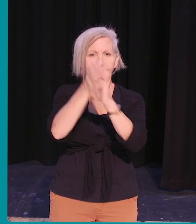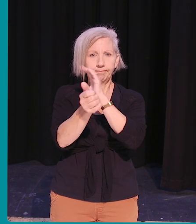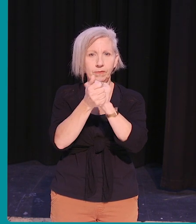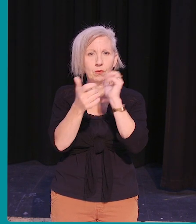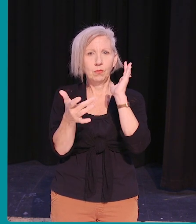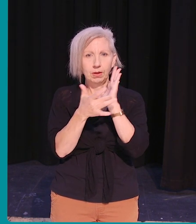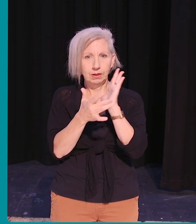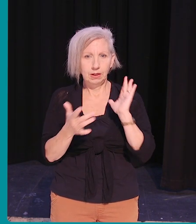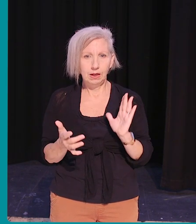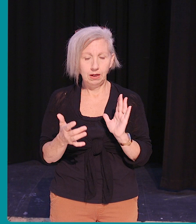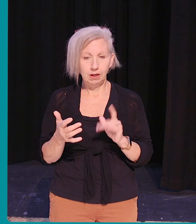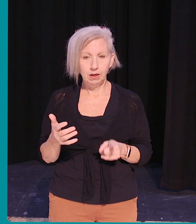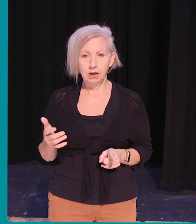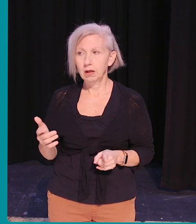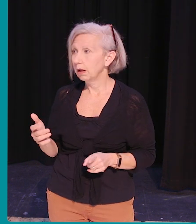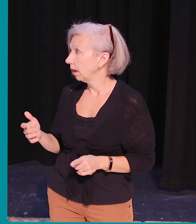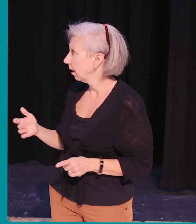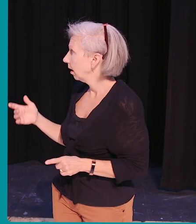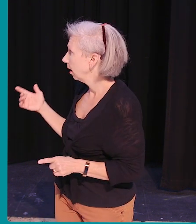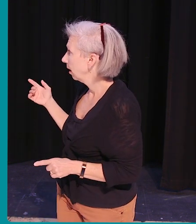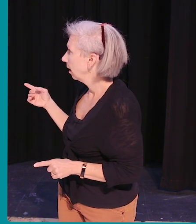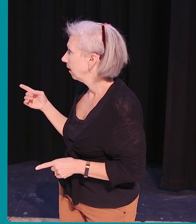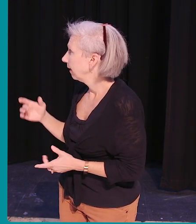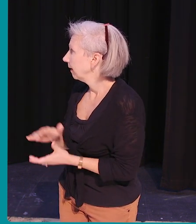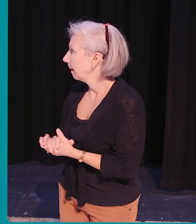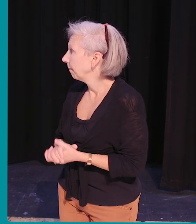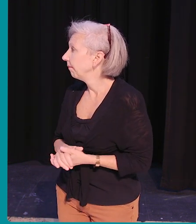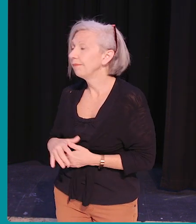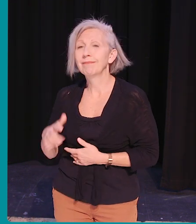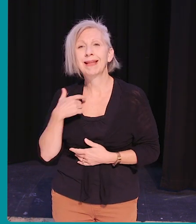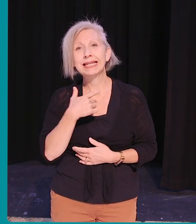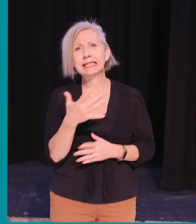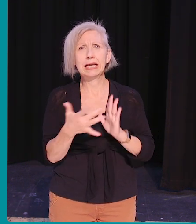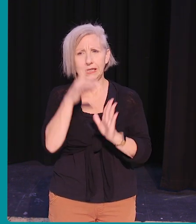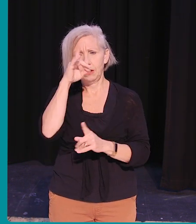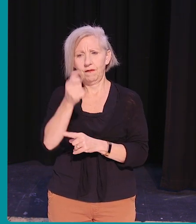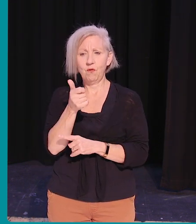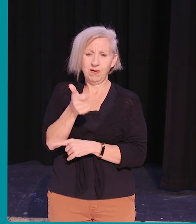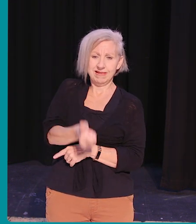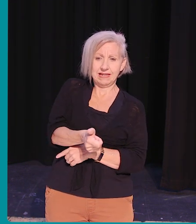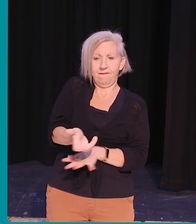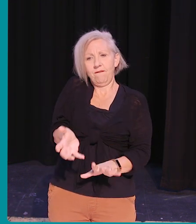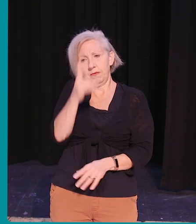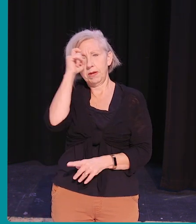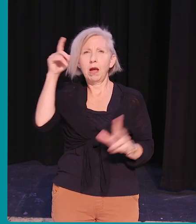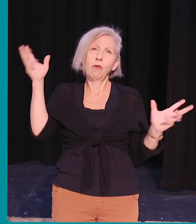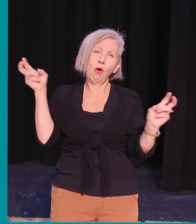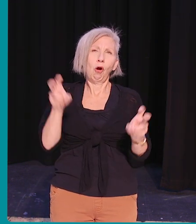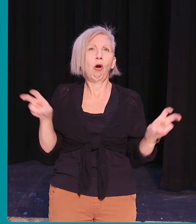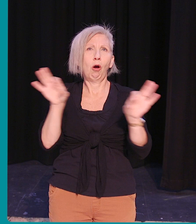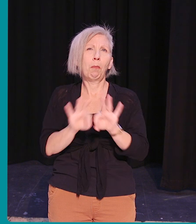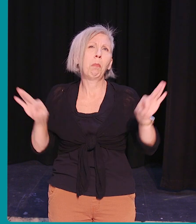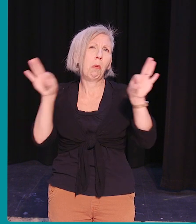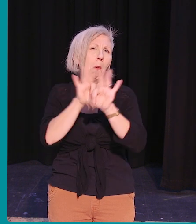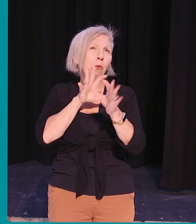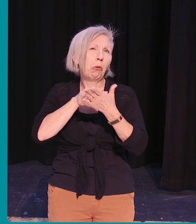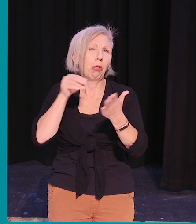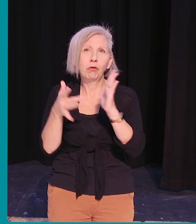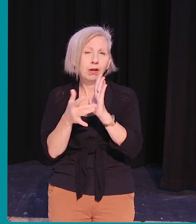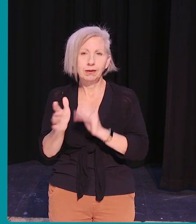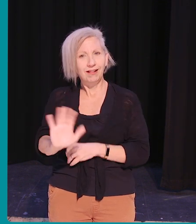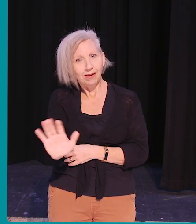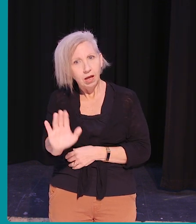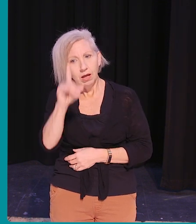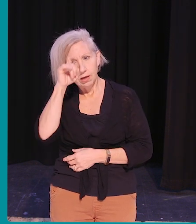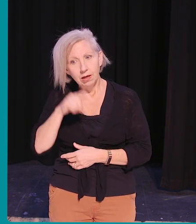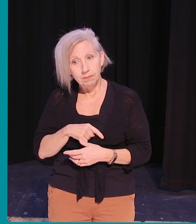It's because technology is a powerful lever for those first three. We can do different kinds of thinking work. We can give kids agency. We can have them do real-world stuff better